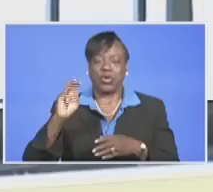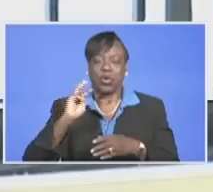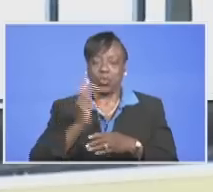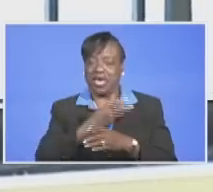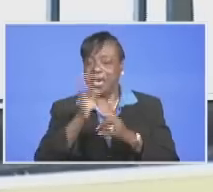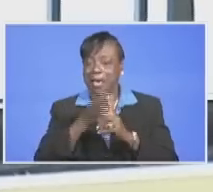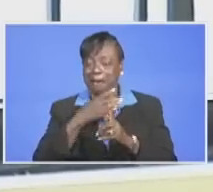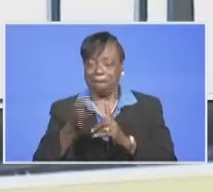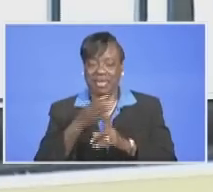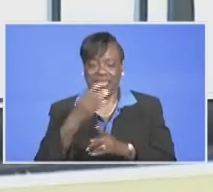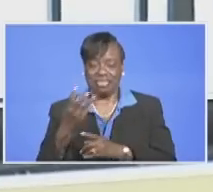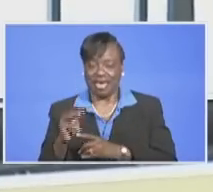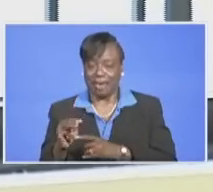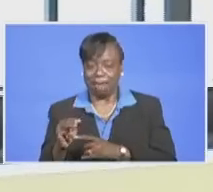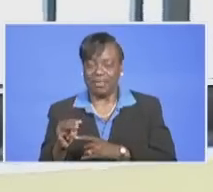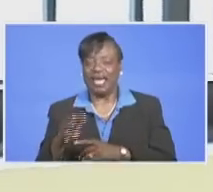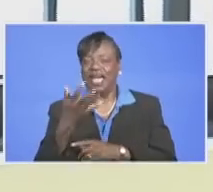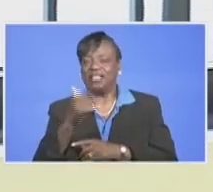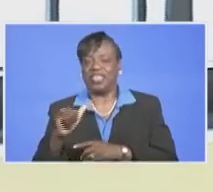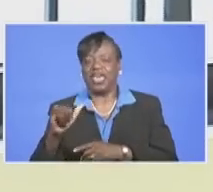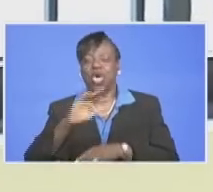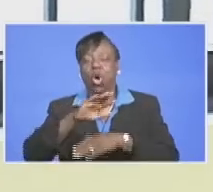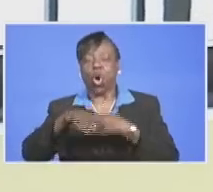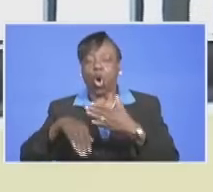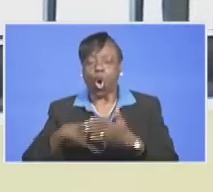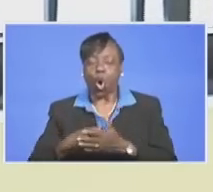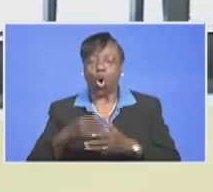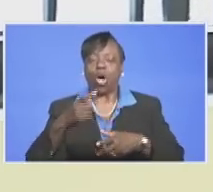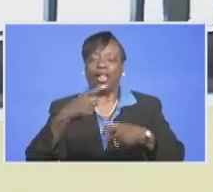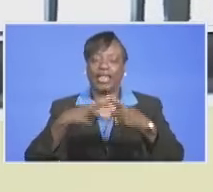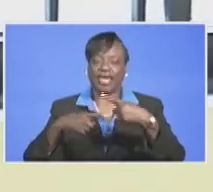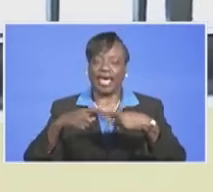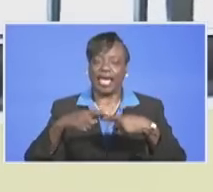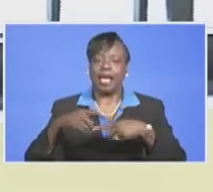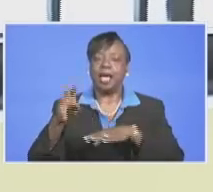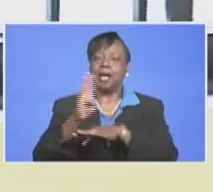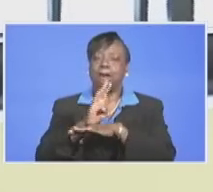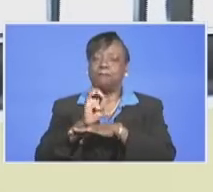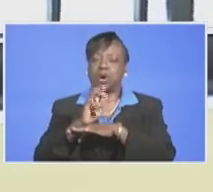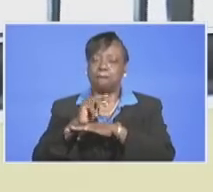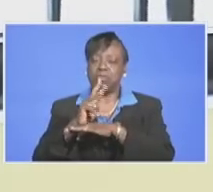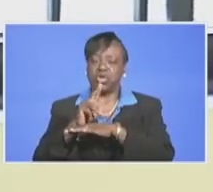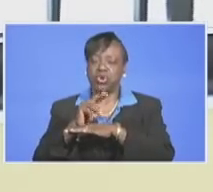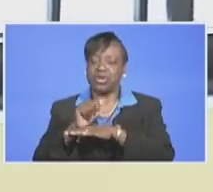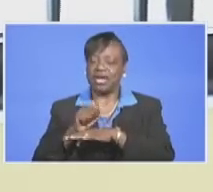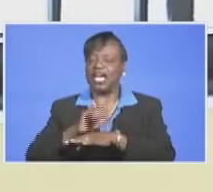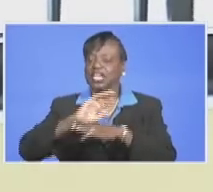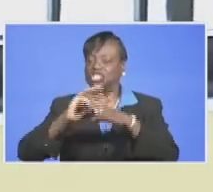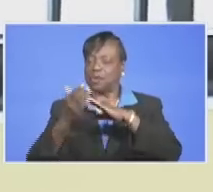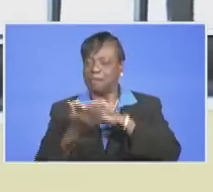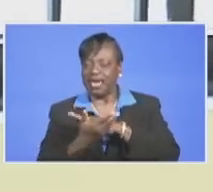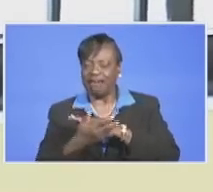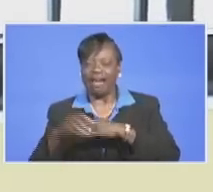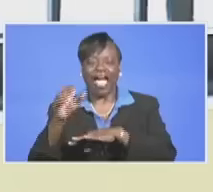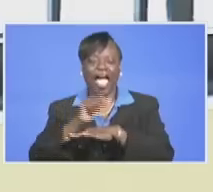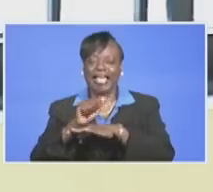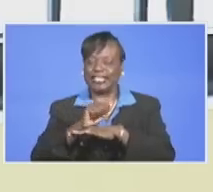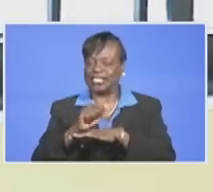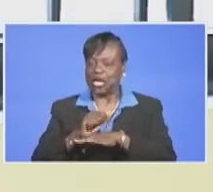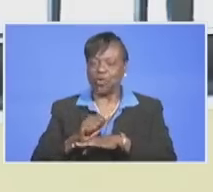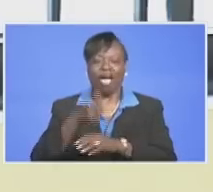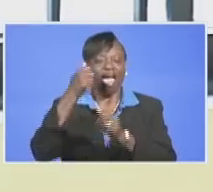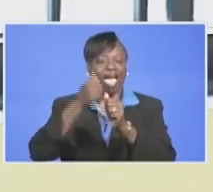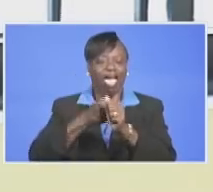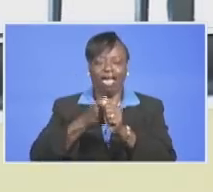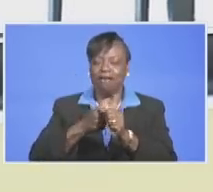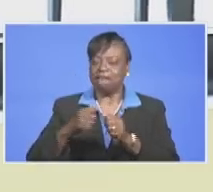No, seriously, they all came, Bermuda, Jamaica, who else, Marvin? Antigua, everybody came and they